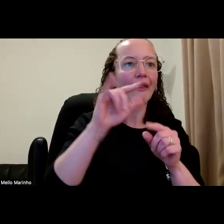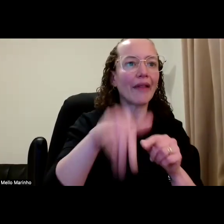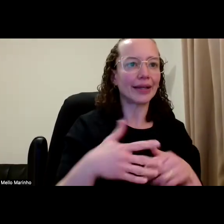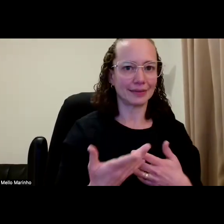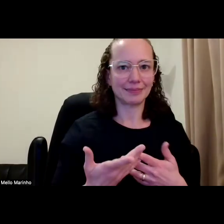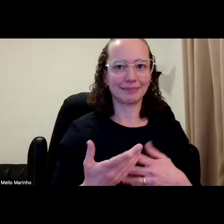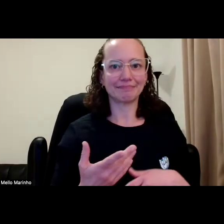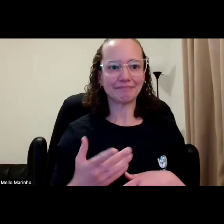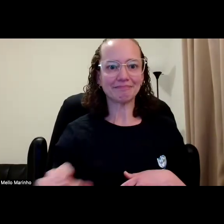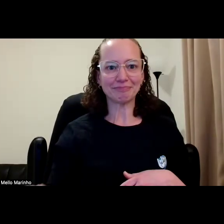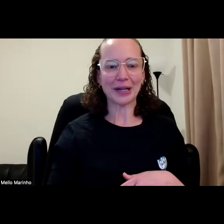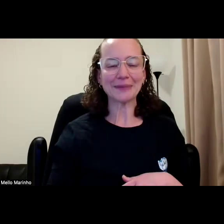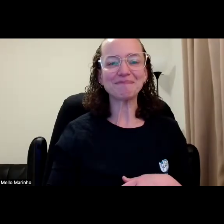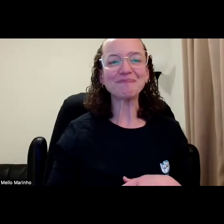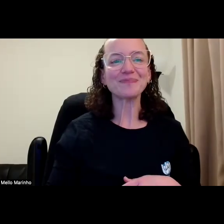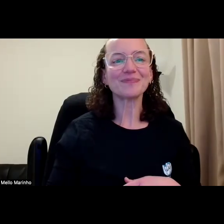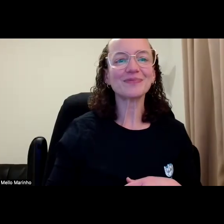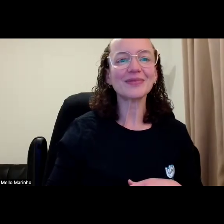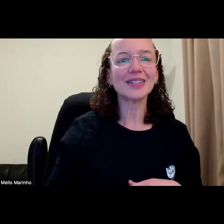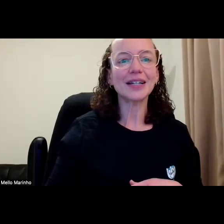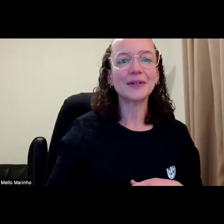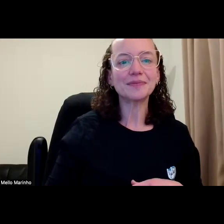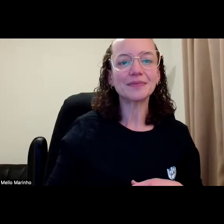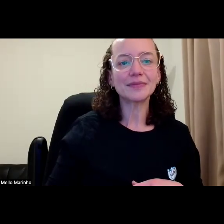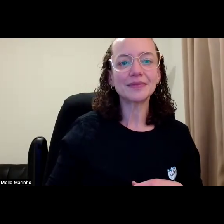So you do want to describe more about that.